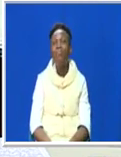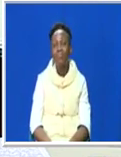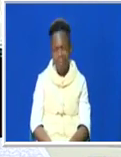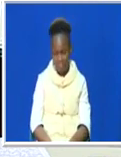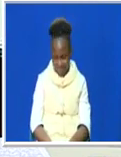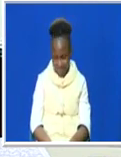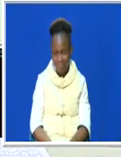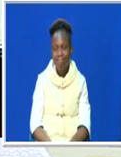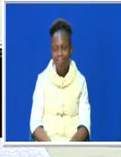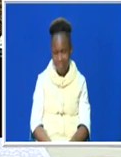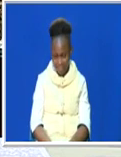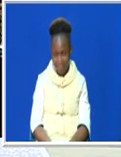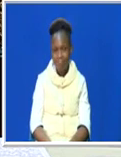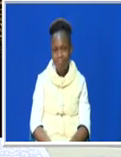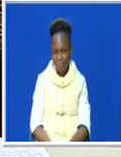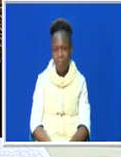follow?